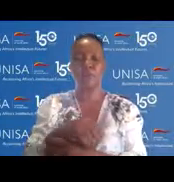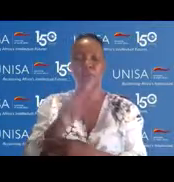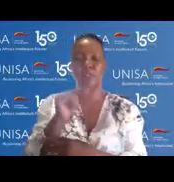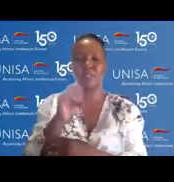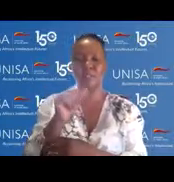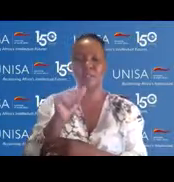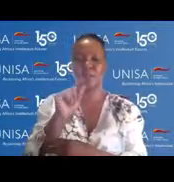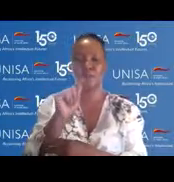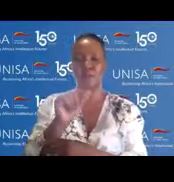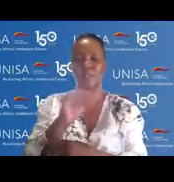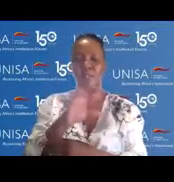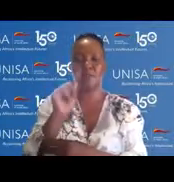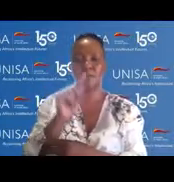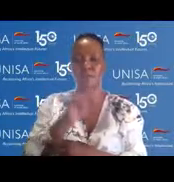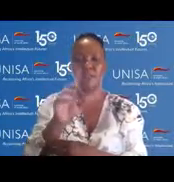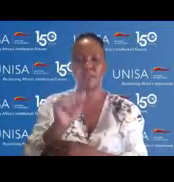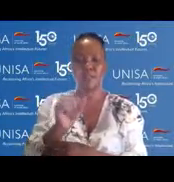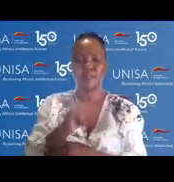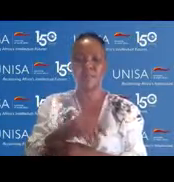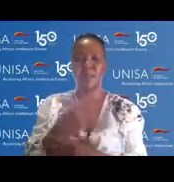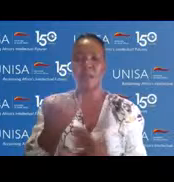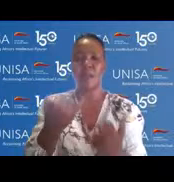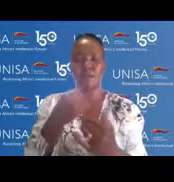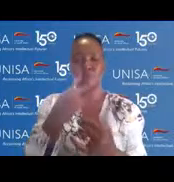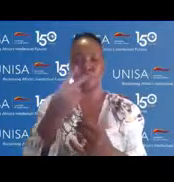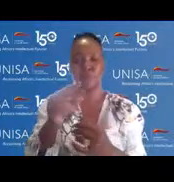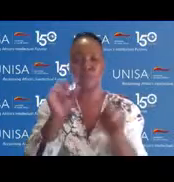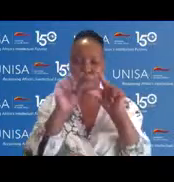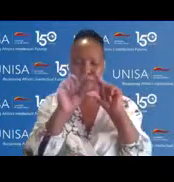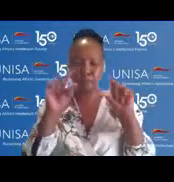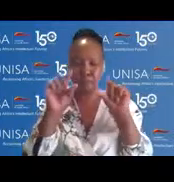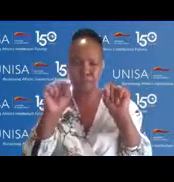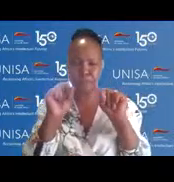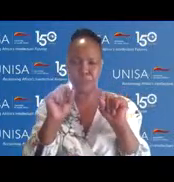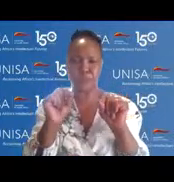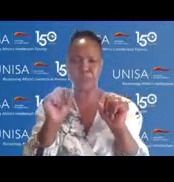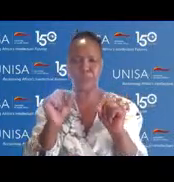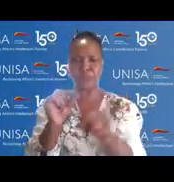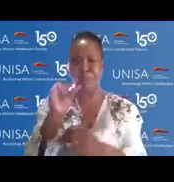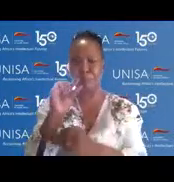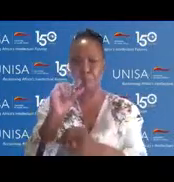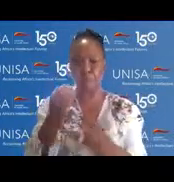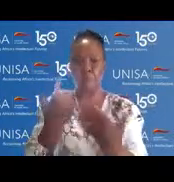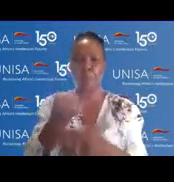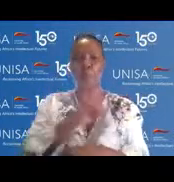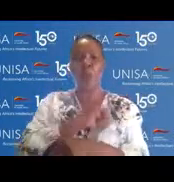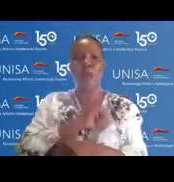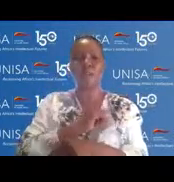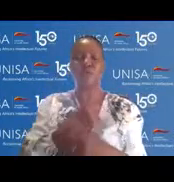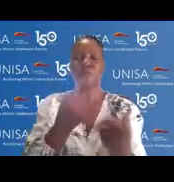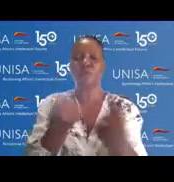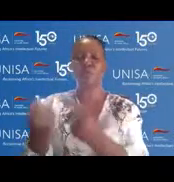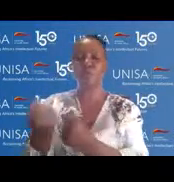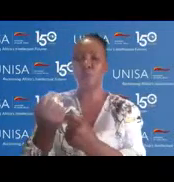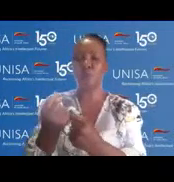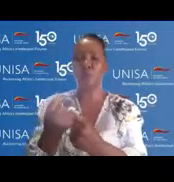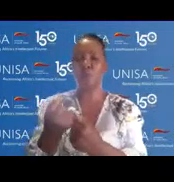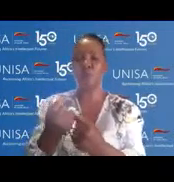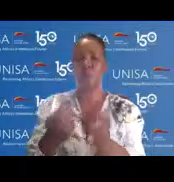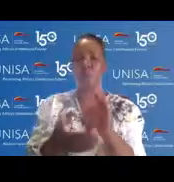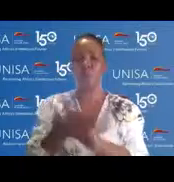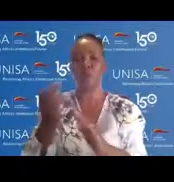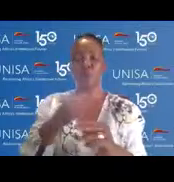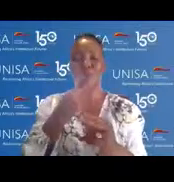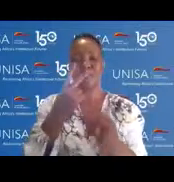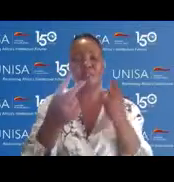Right, now you'll notice the text is tiny. It's really, really small. Now, why is it doing that? Okay, let's go have a look at our settings. So at the